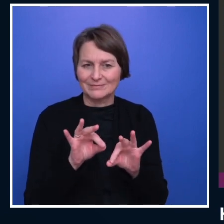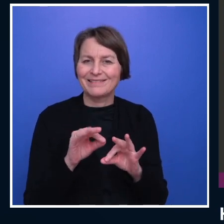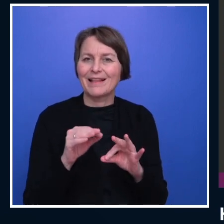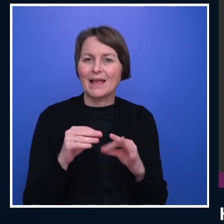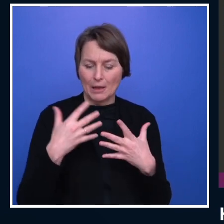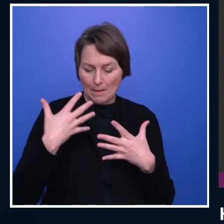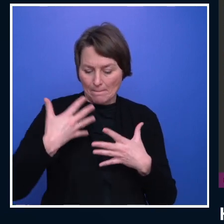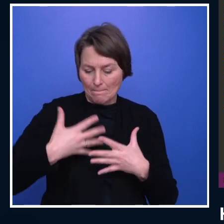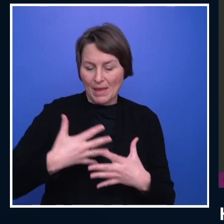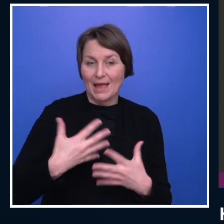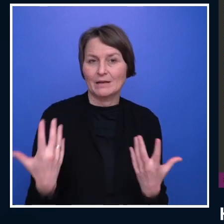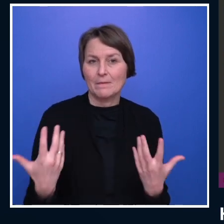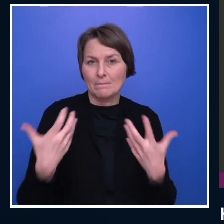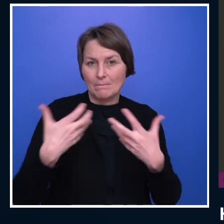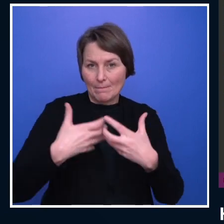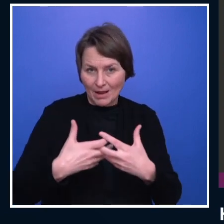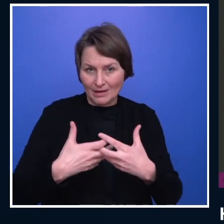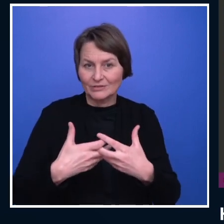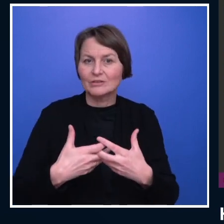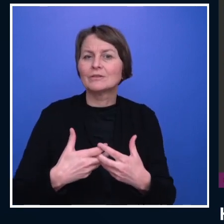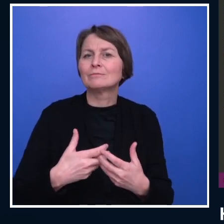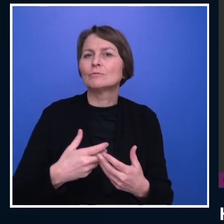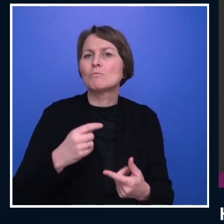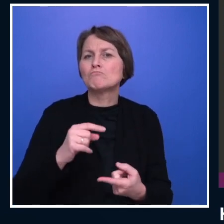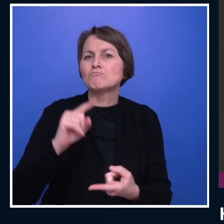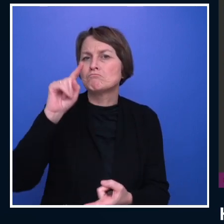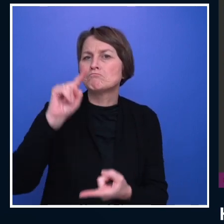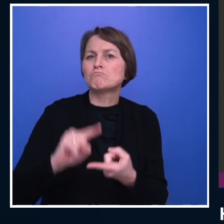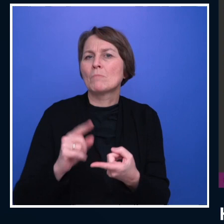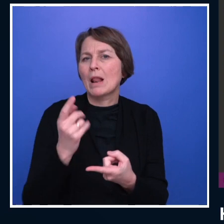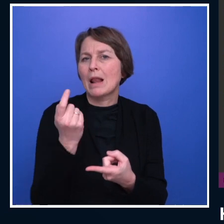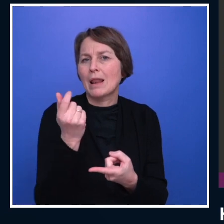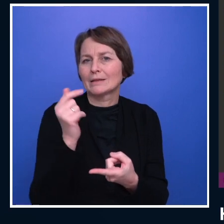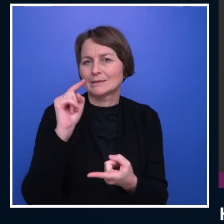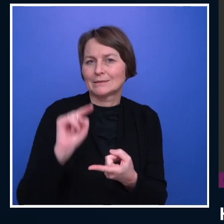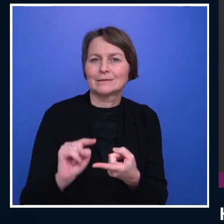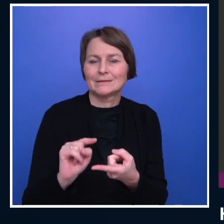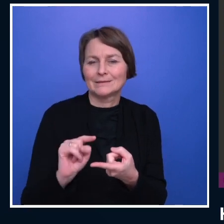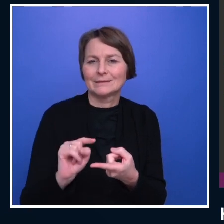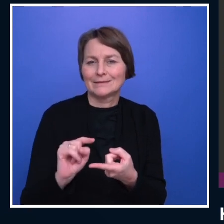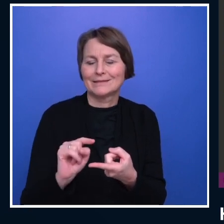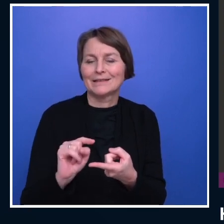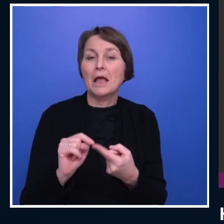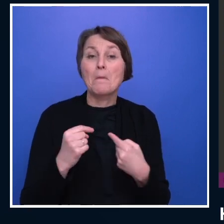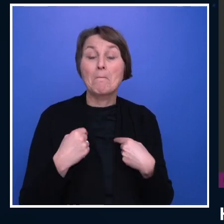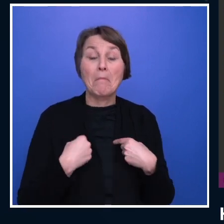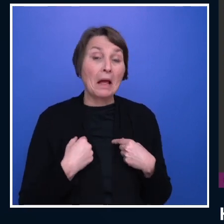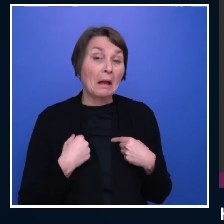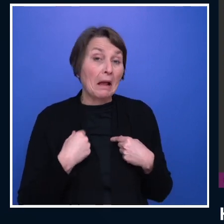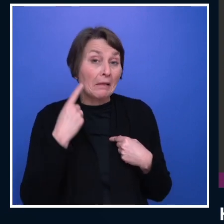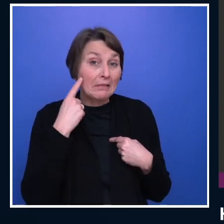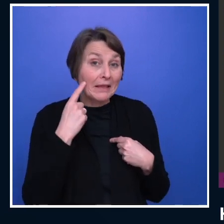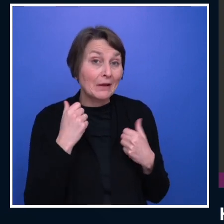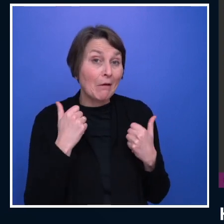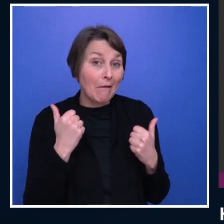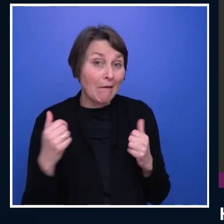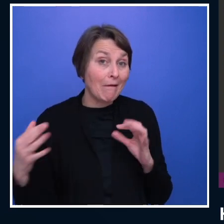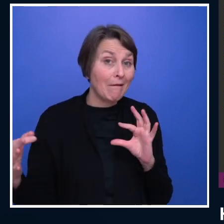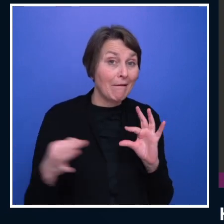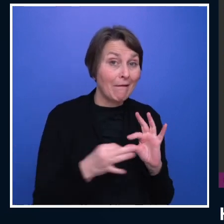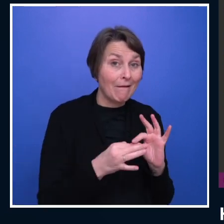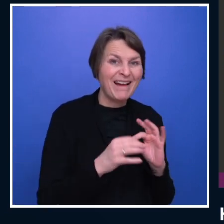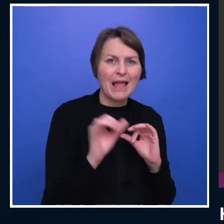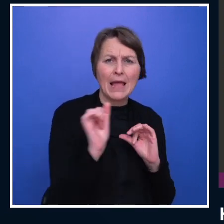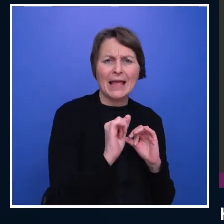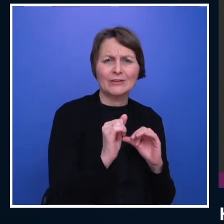theoretically do cheaper, but it still is not, in my opinion, Azure Front Door, while it's an amazing thing,